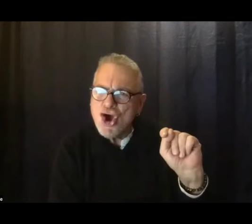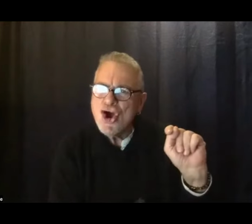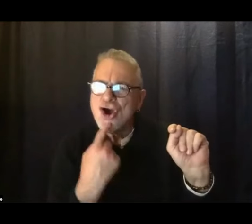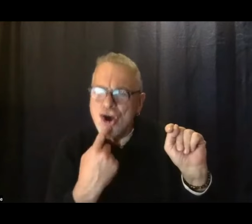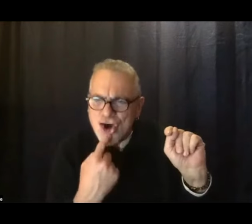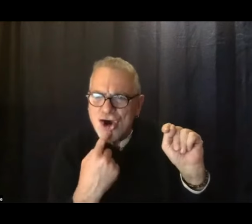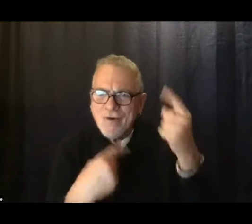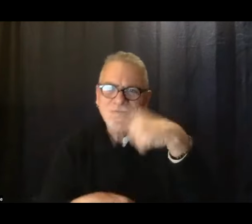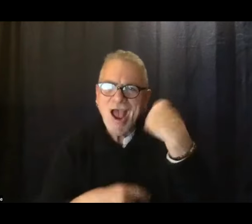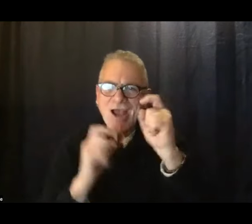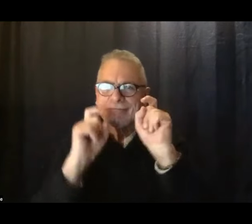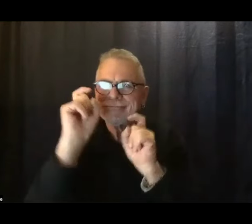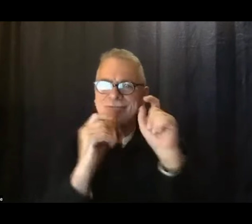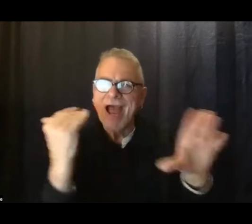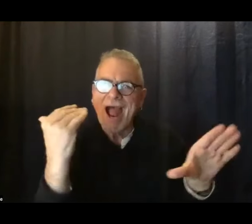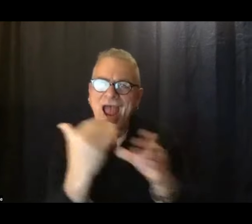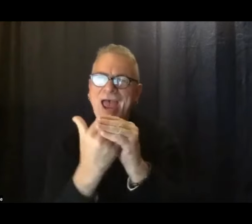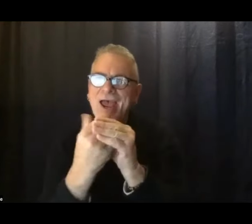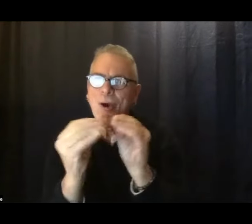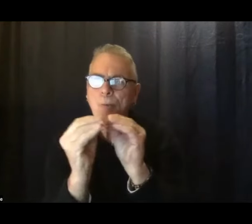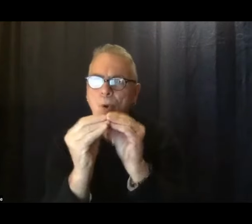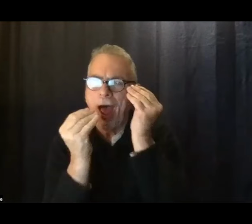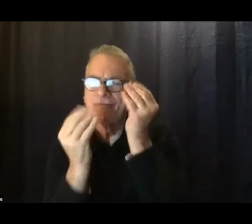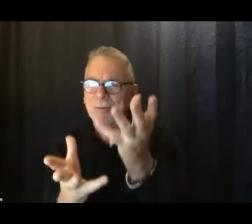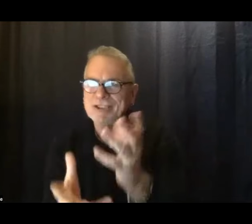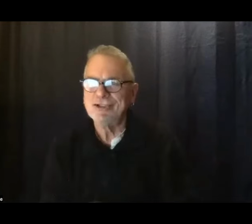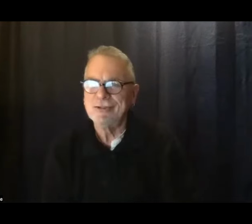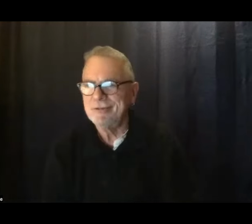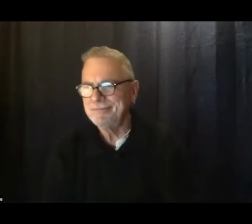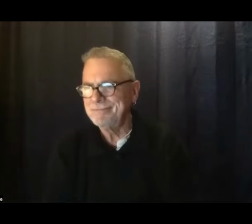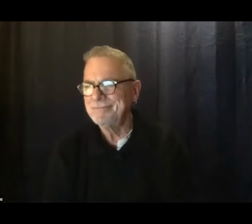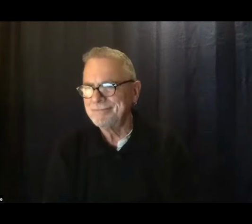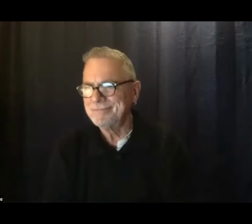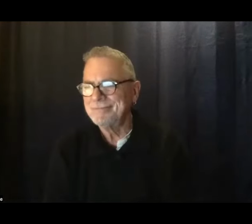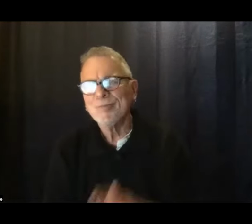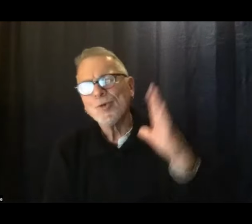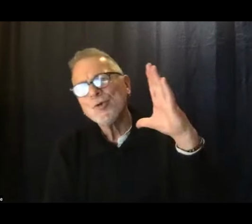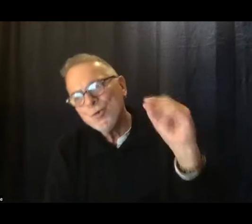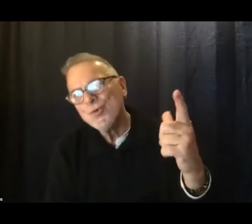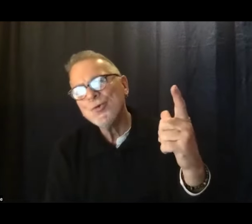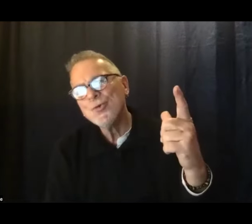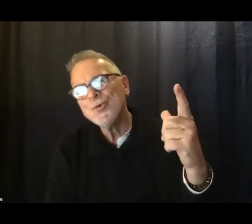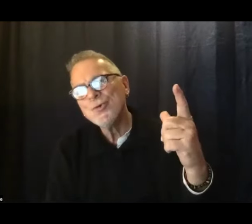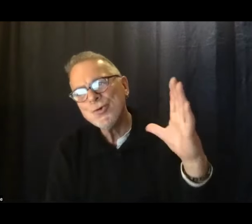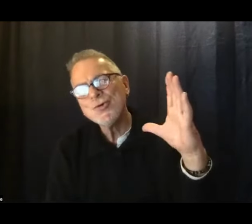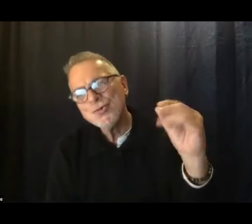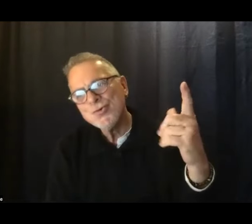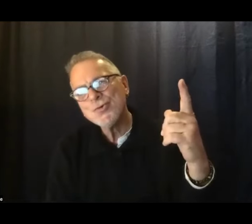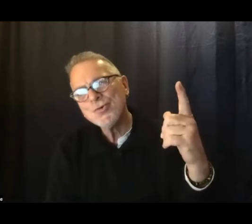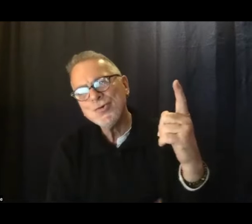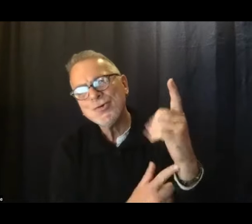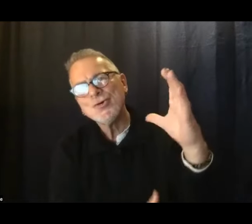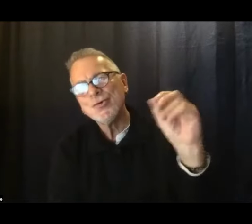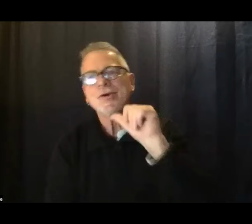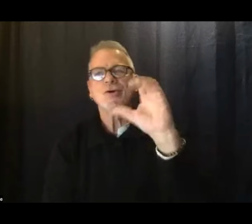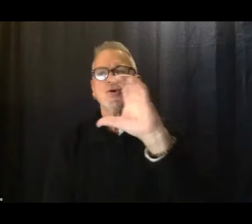H-U-R-T. So that U is included. And then you do make sure that you add those non-manual signs to provide a rich context for